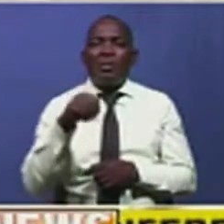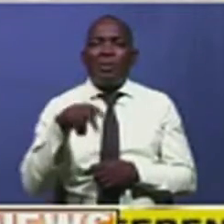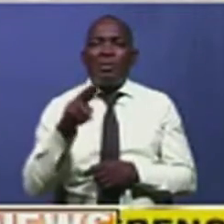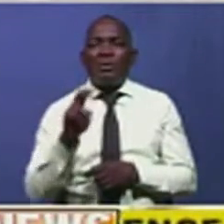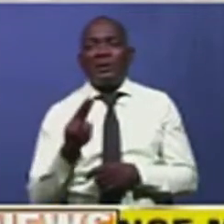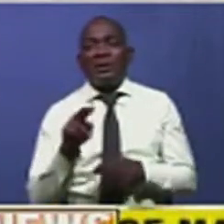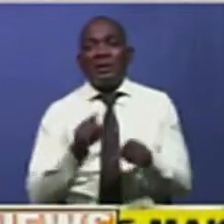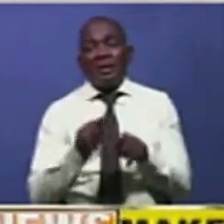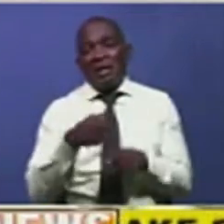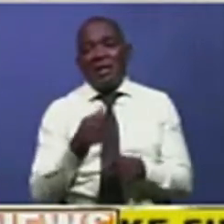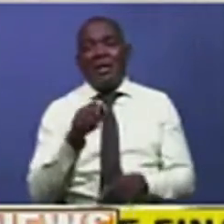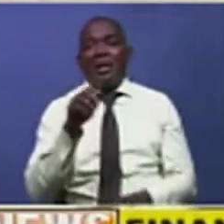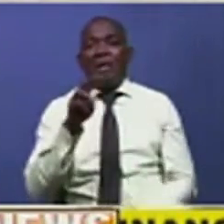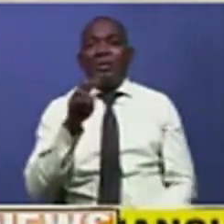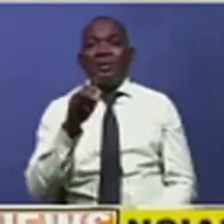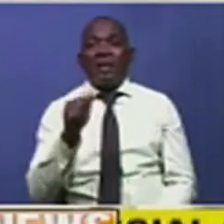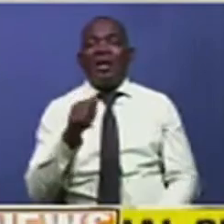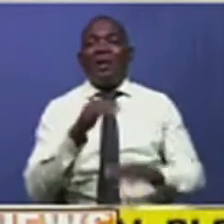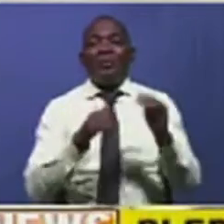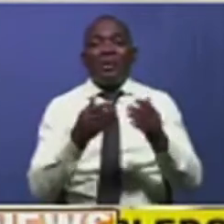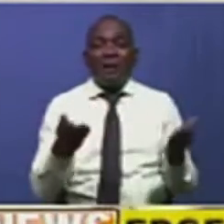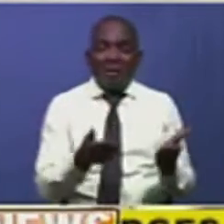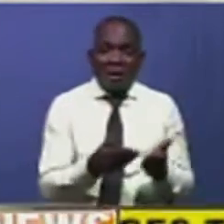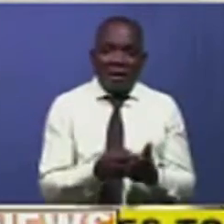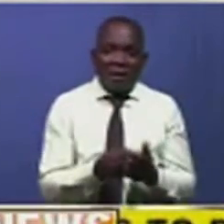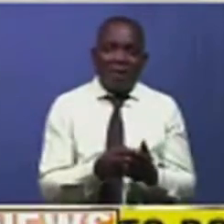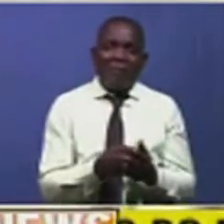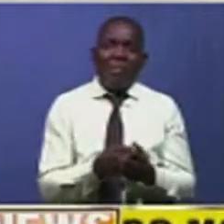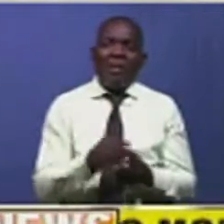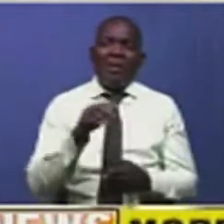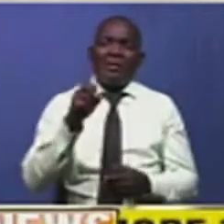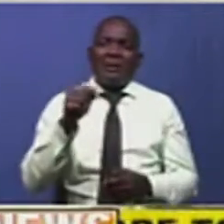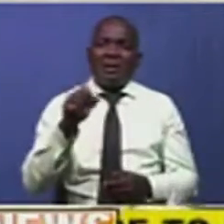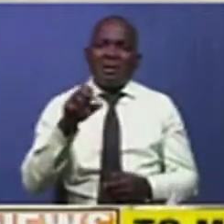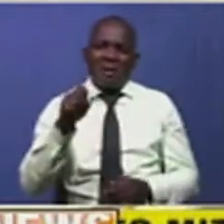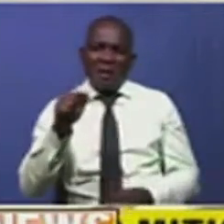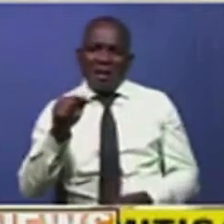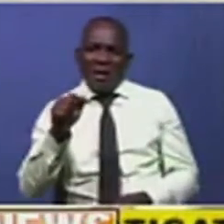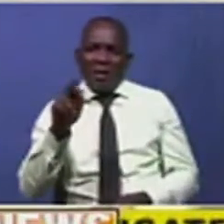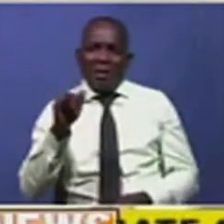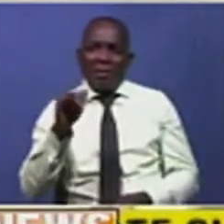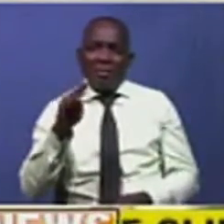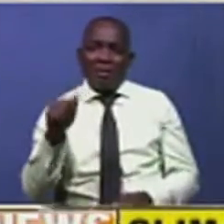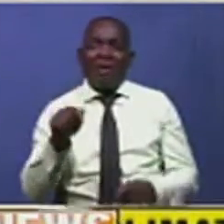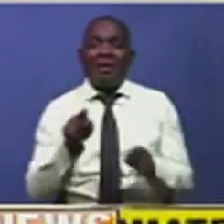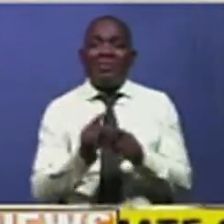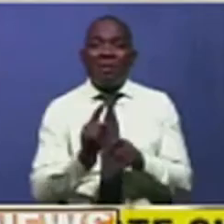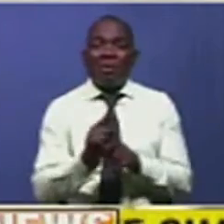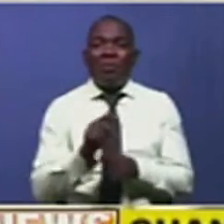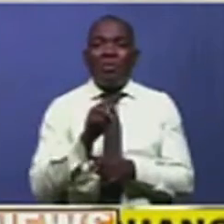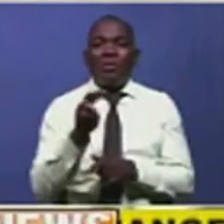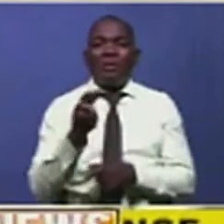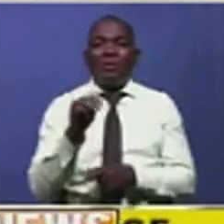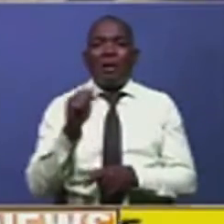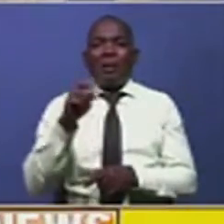And then the rear irrigation dam will be constructed at Sariba, in the, also in the West